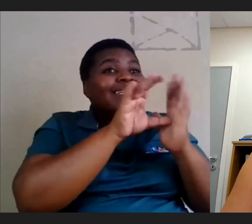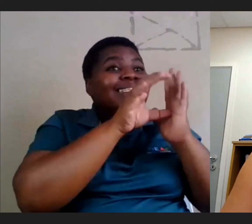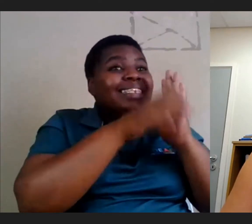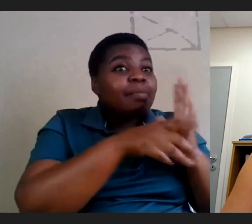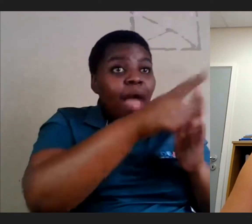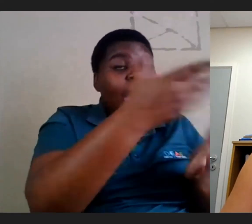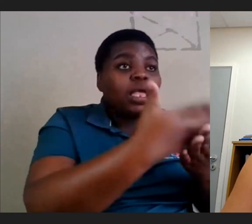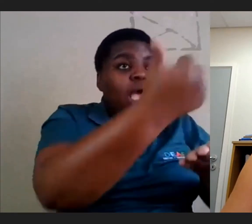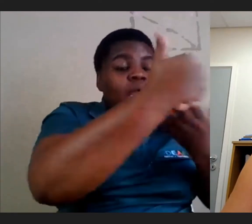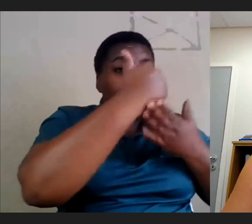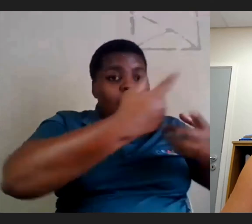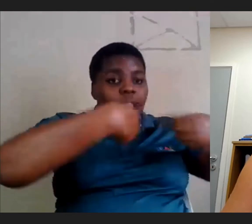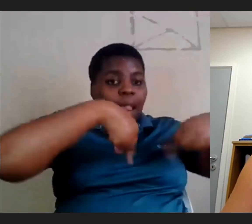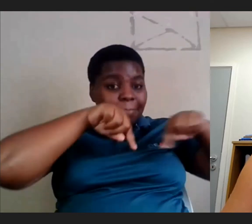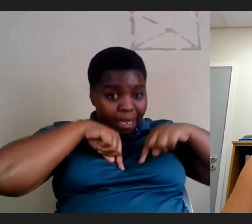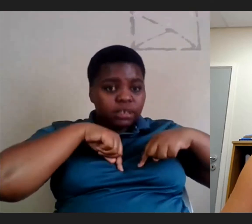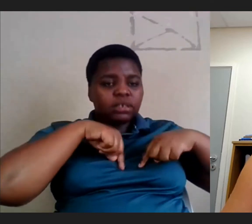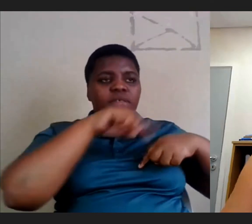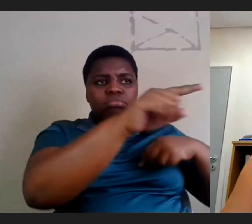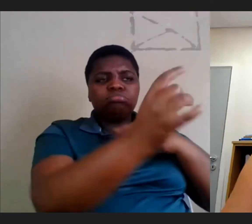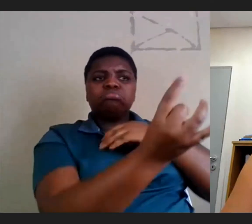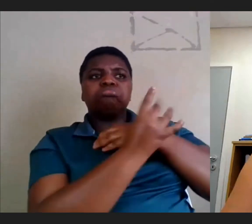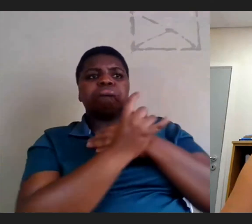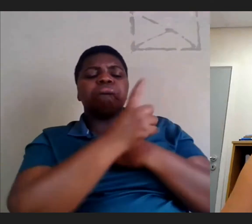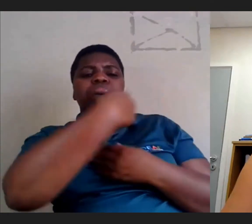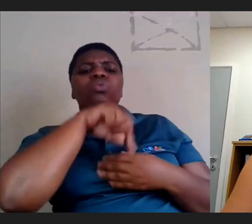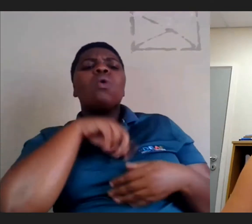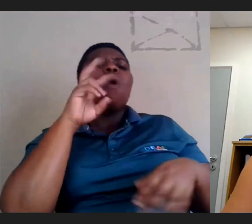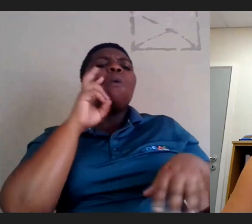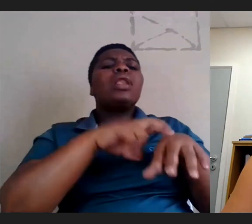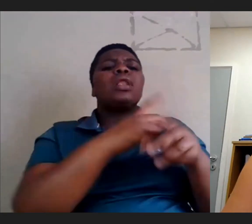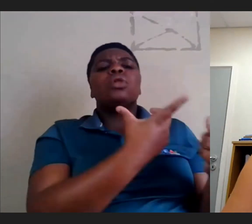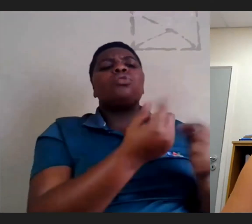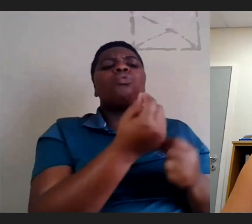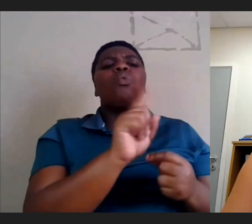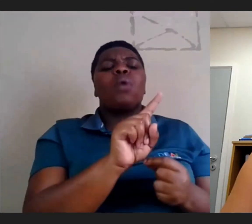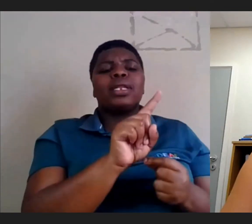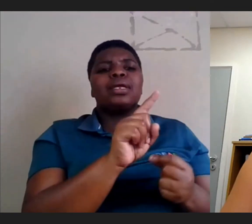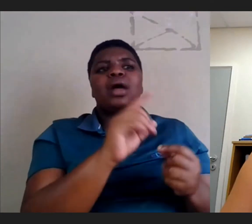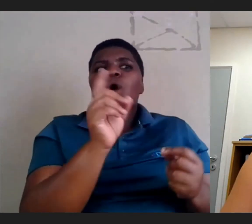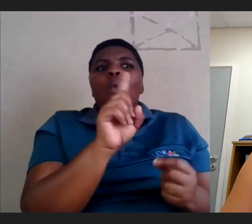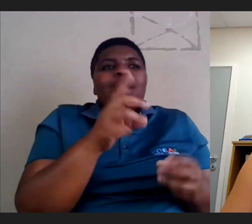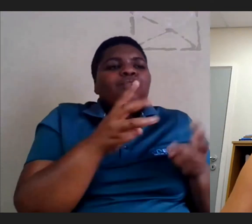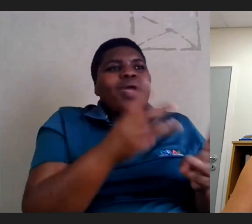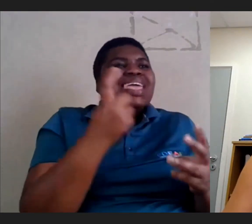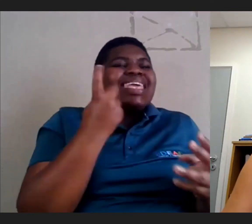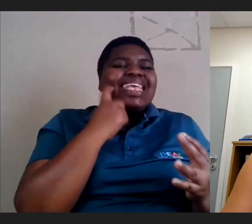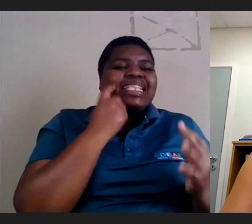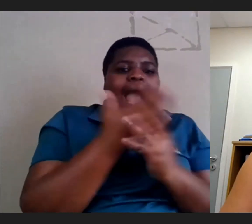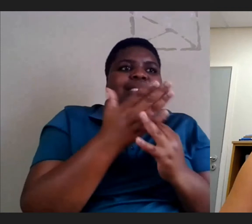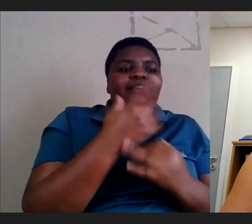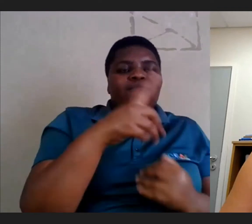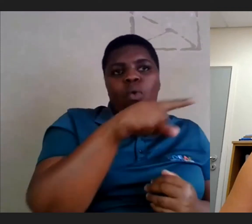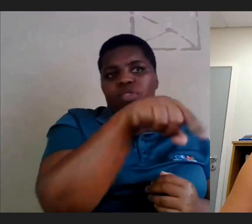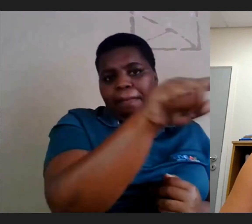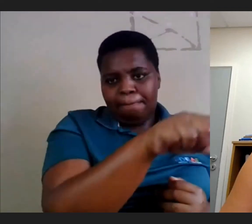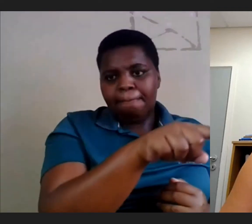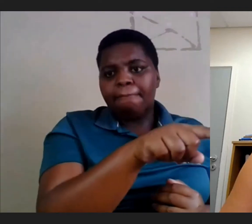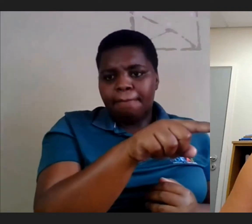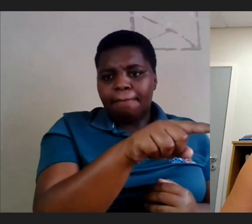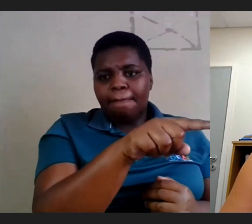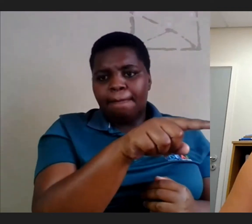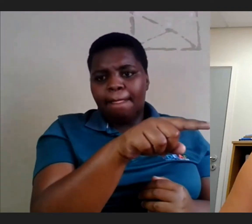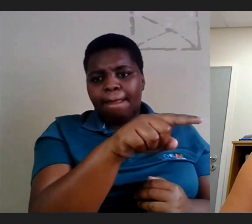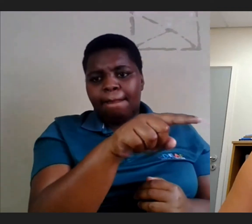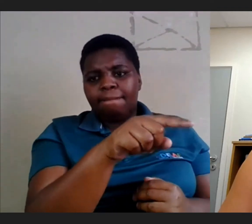bit difficult for some to maybe start with a smaller, easier tool. Yeah, the MRC is